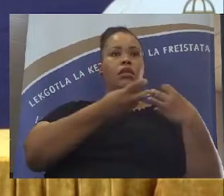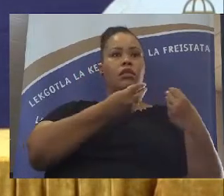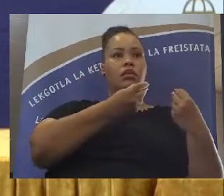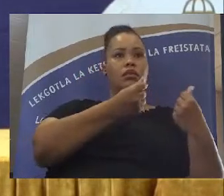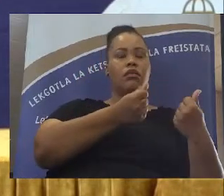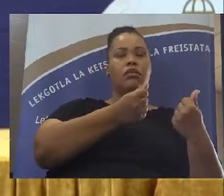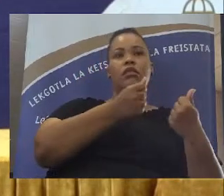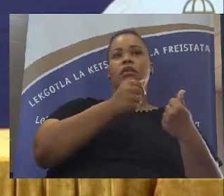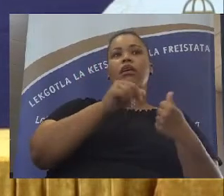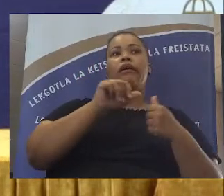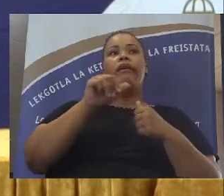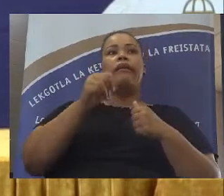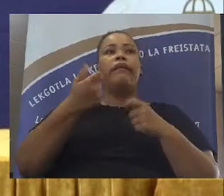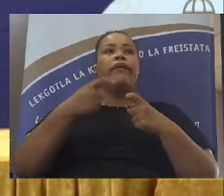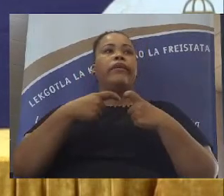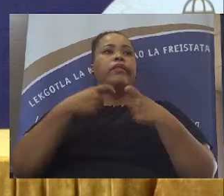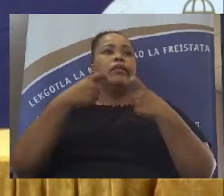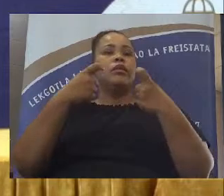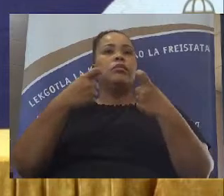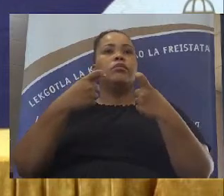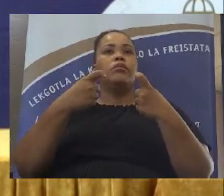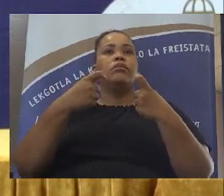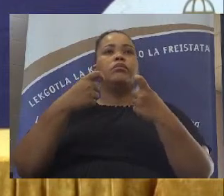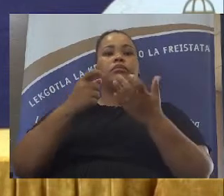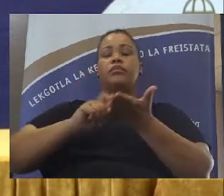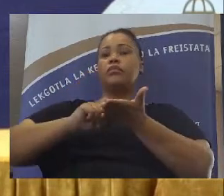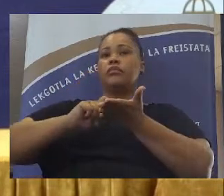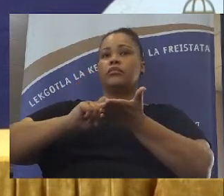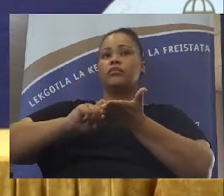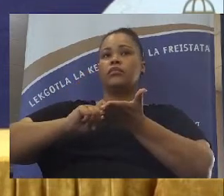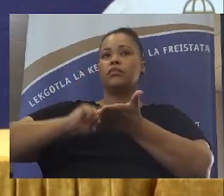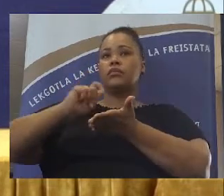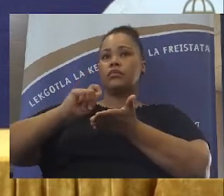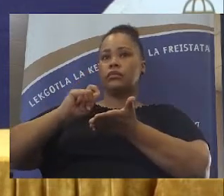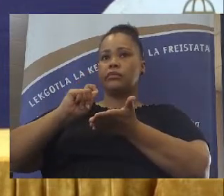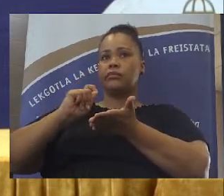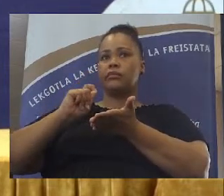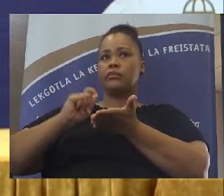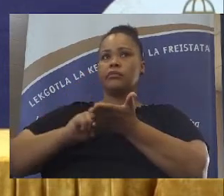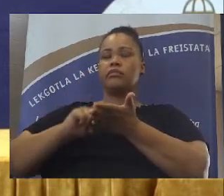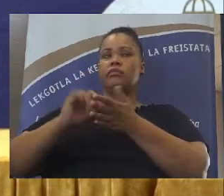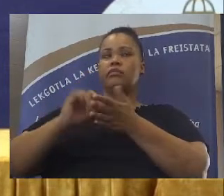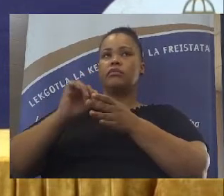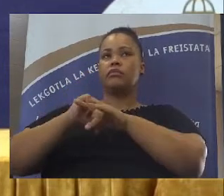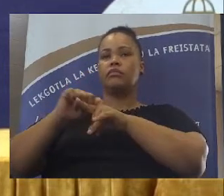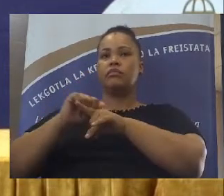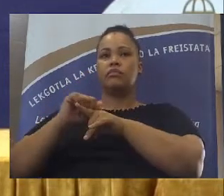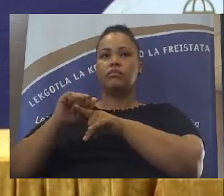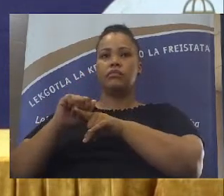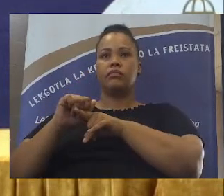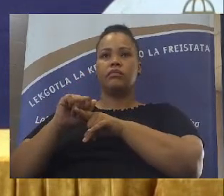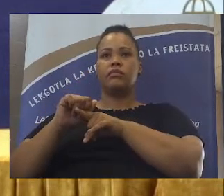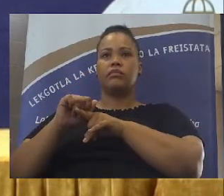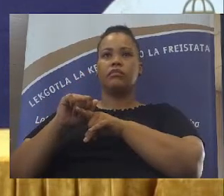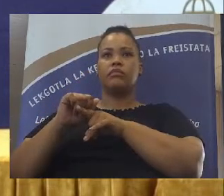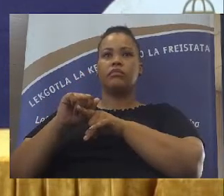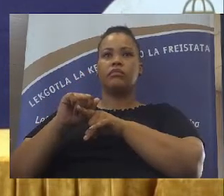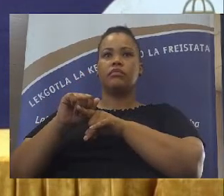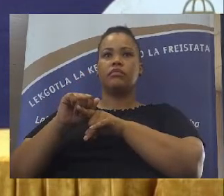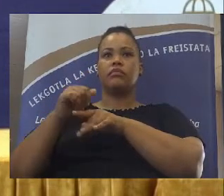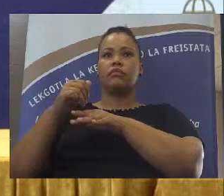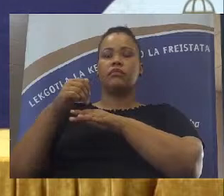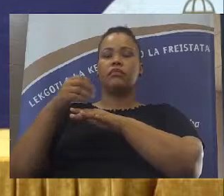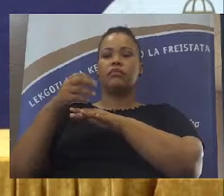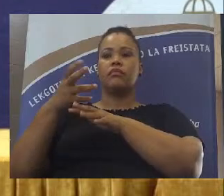dispute resolution, adjudication, contracting, practice modeling function, as